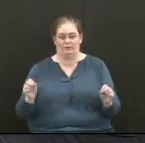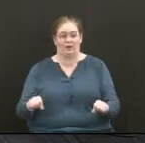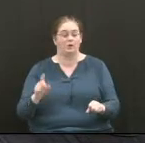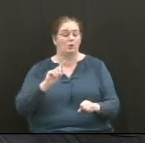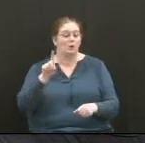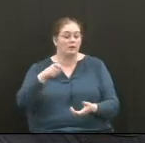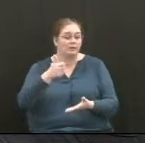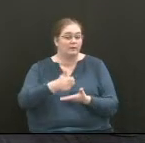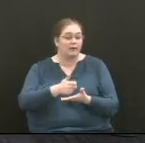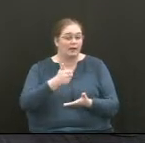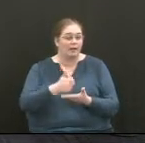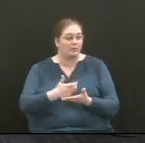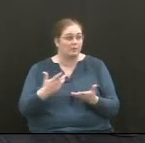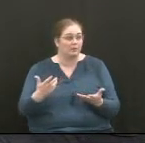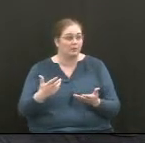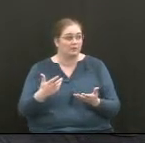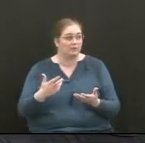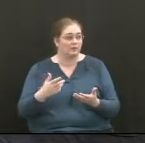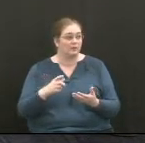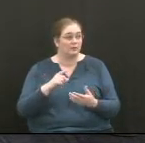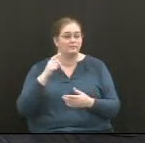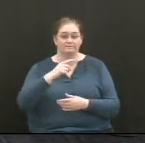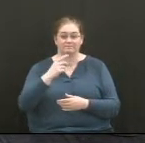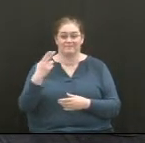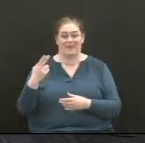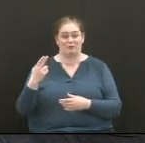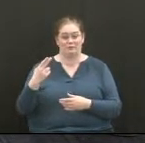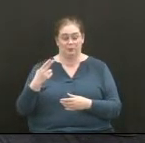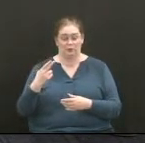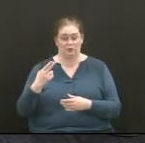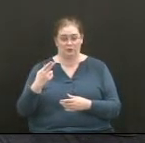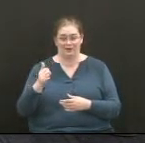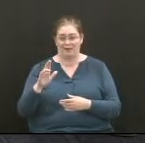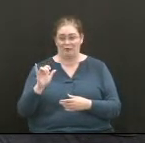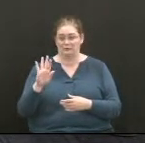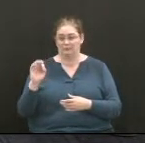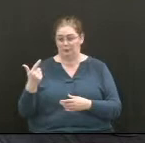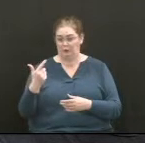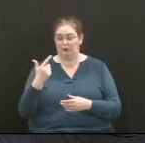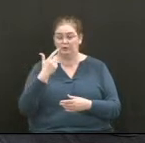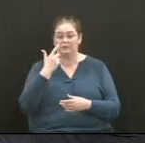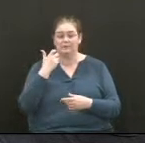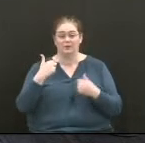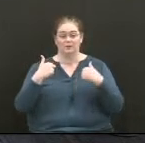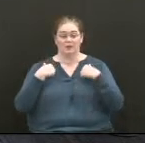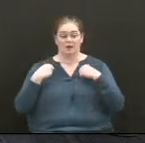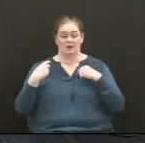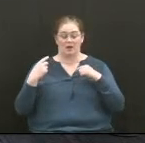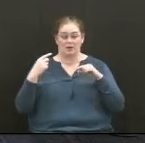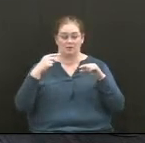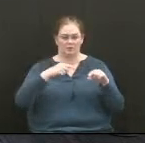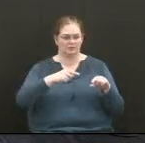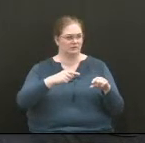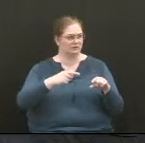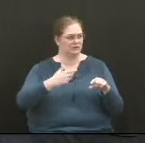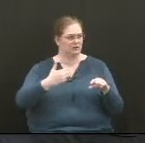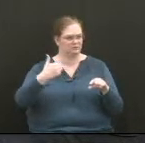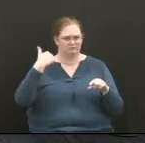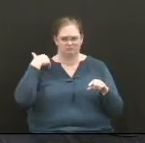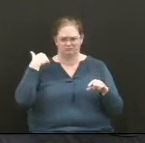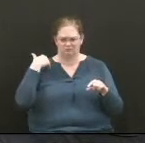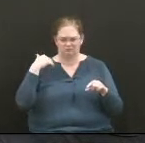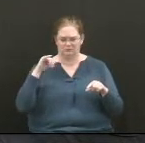could use help is up in Harrisburg. And because I was there when the law was passed back in June